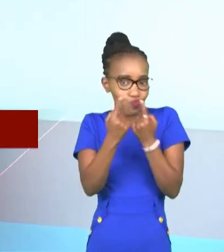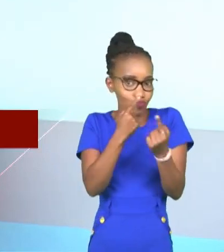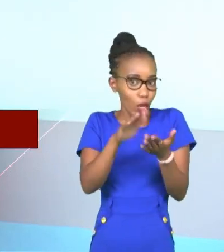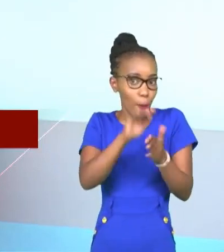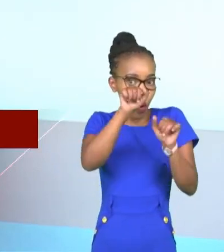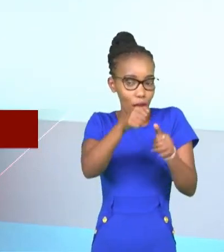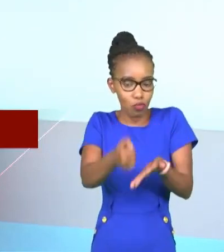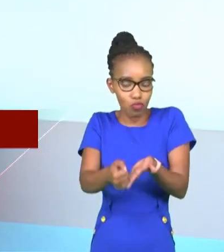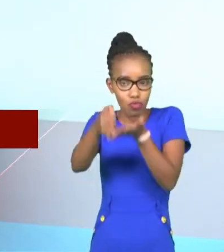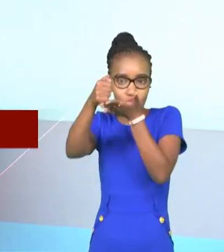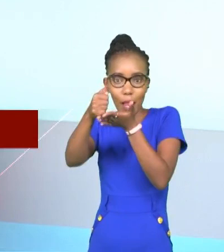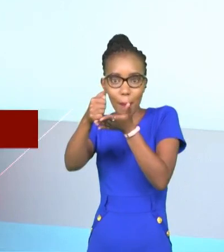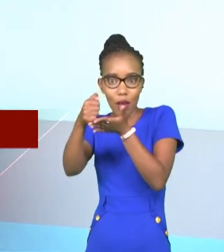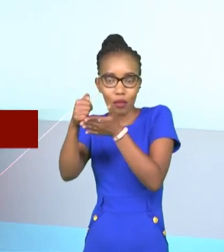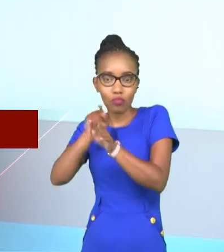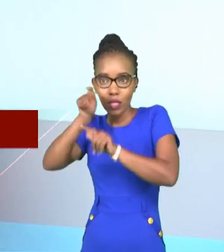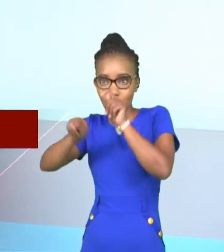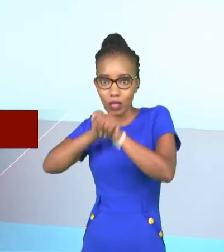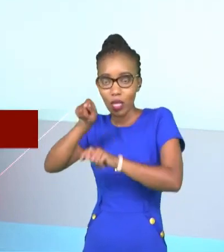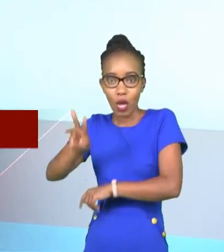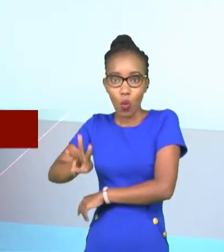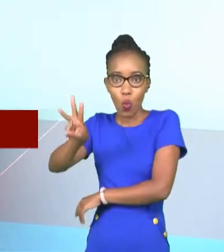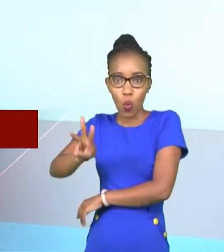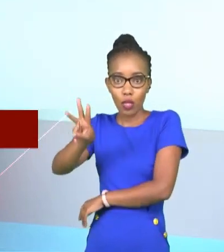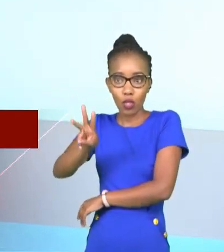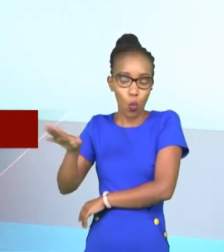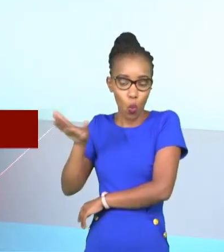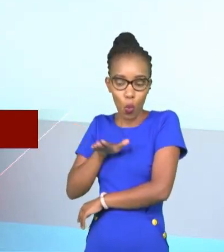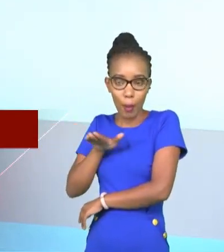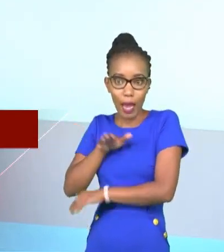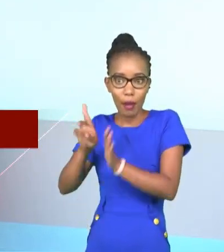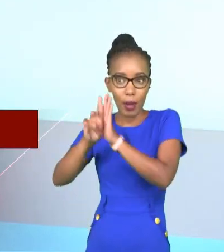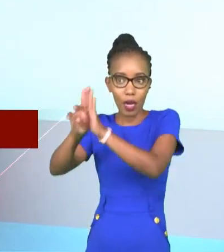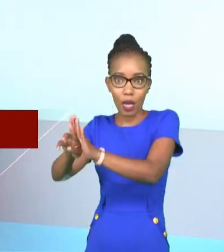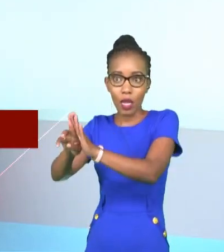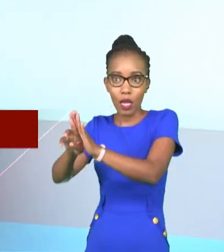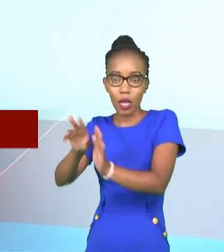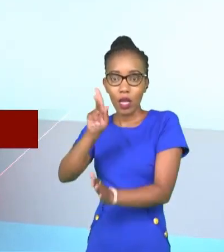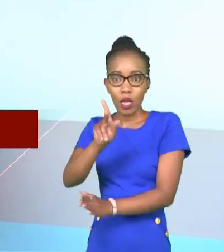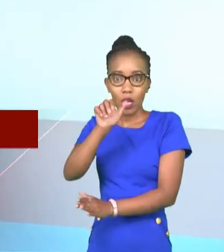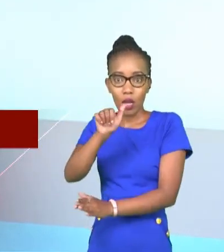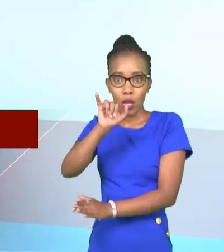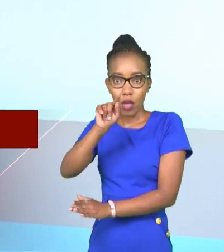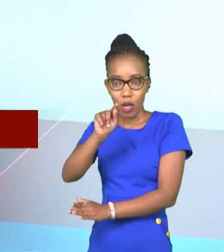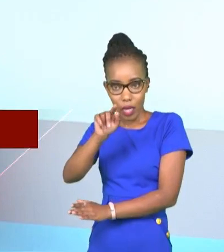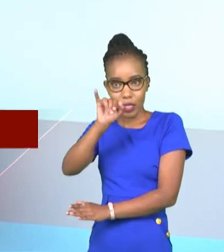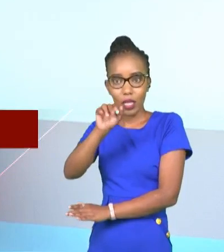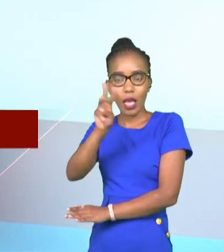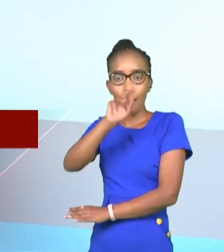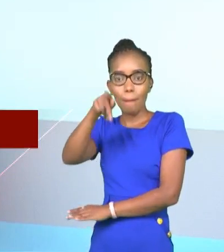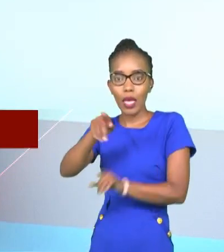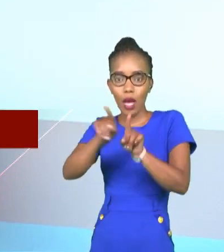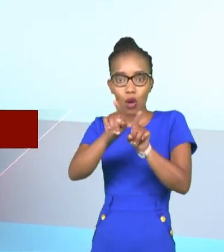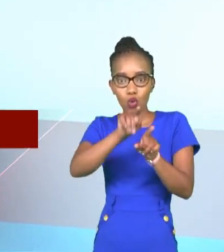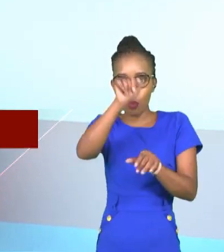to help us break down this much is our GA Women Rep Fatuma Geddi, who will be joining us in a moment, Kaiti Member of Parliament Joshua Kimilu, and